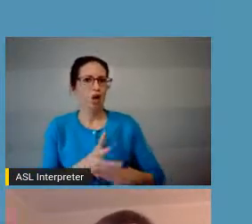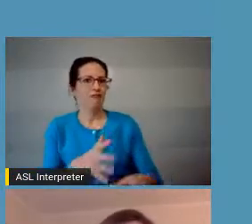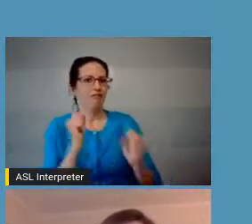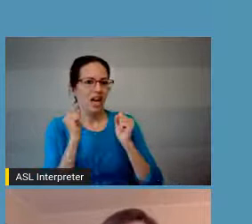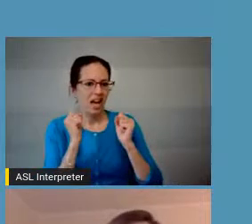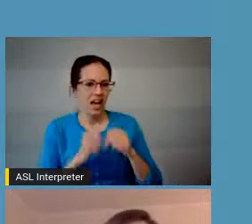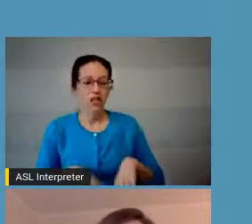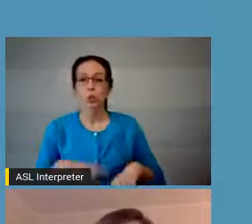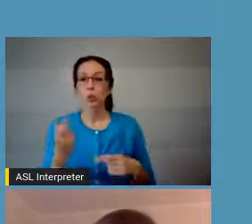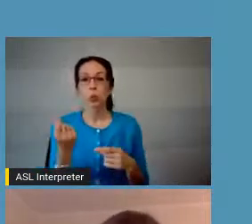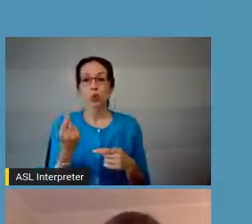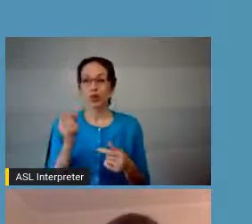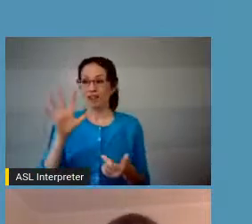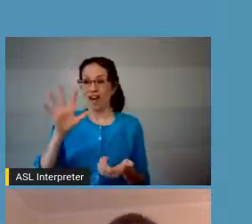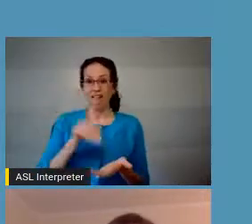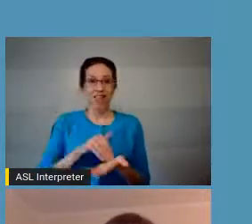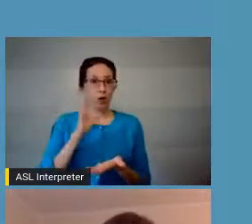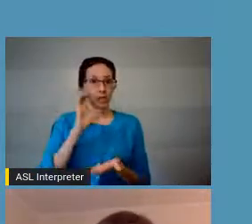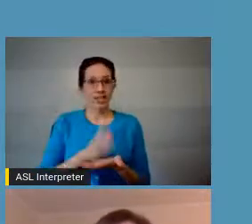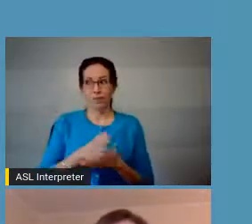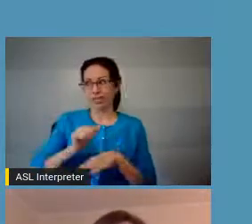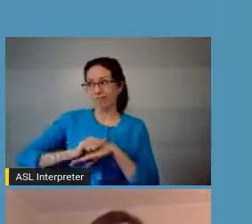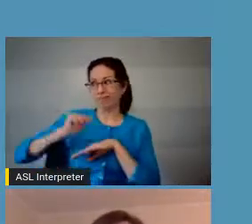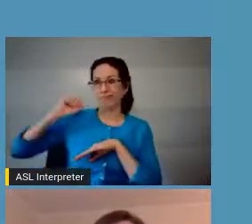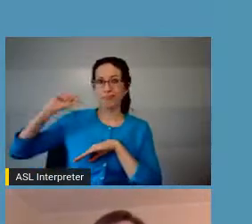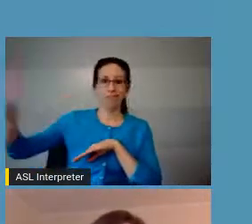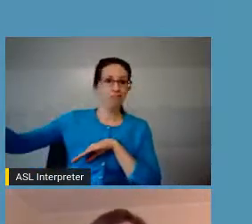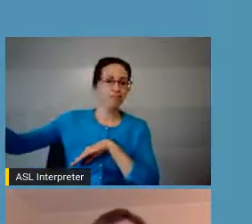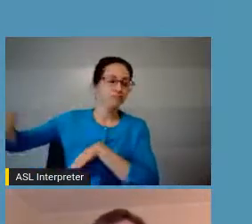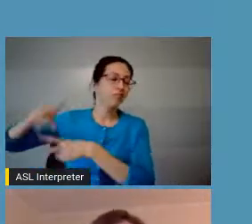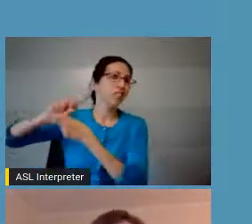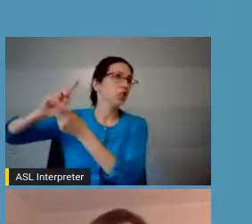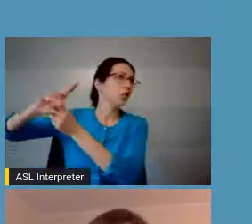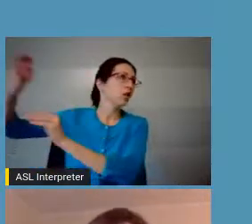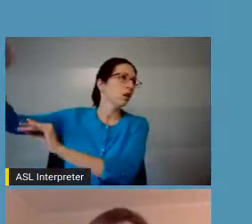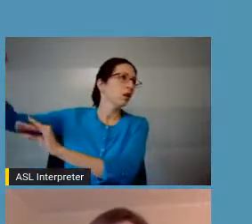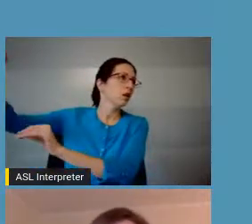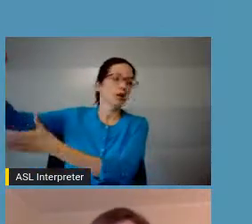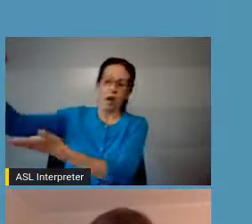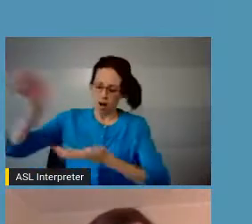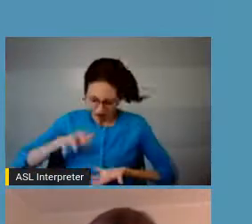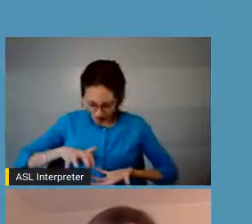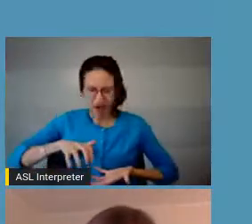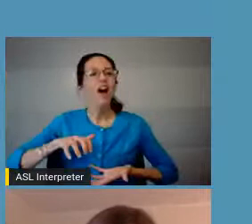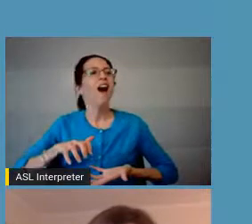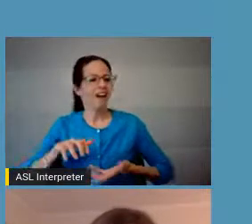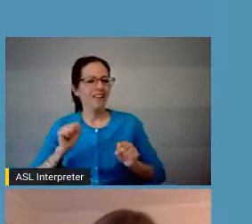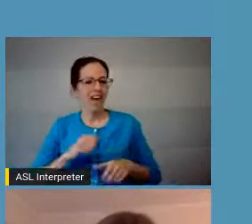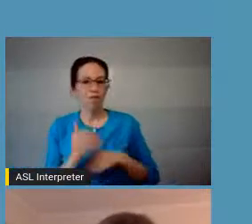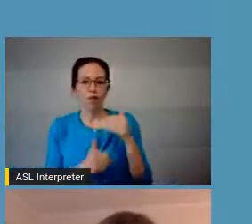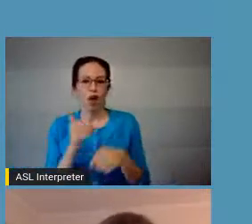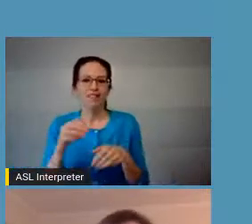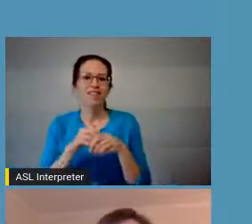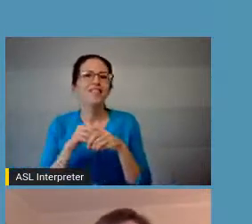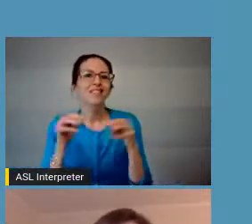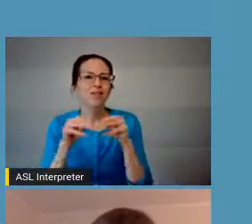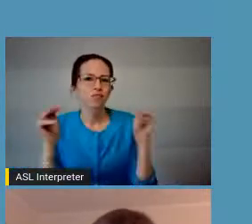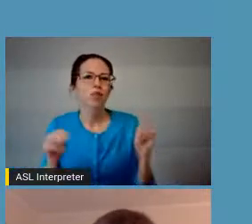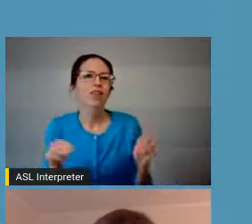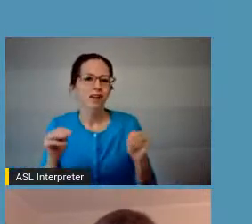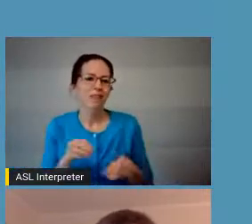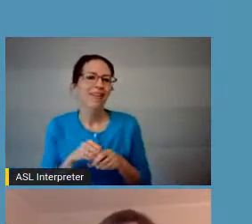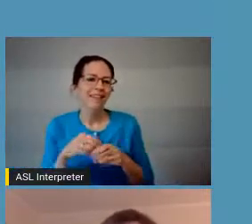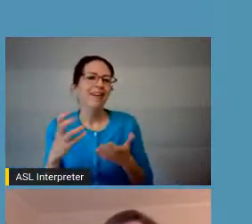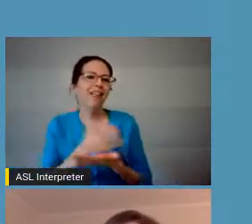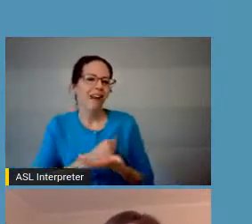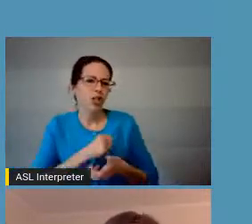the 5,000 images, get them digitized, bring them back, and start processing them in the museum, the collections department, get